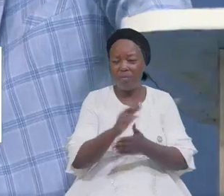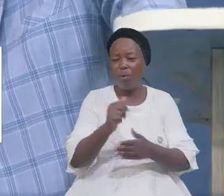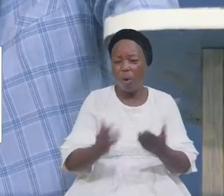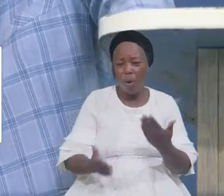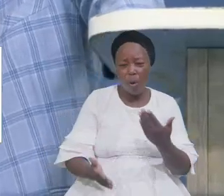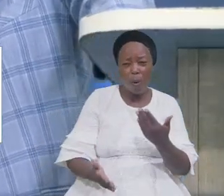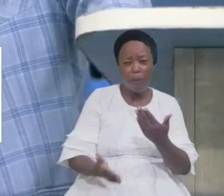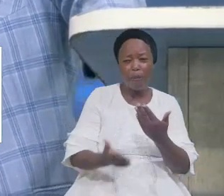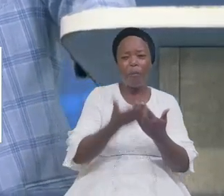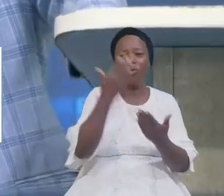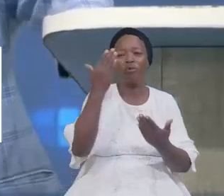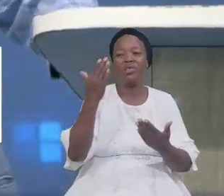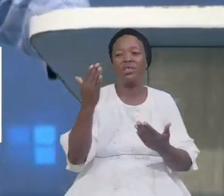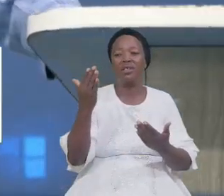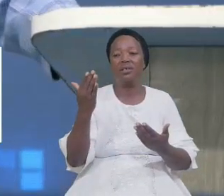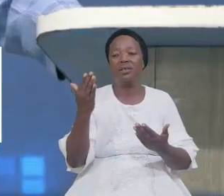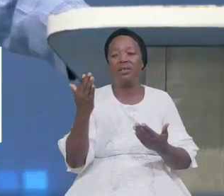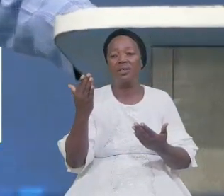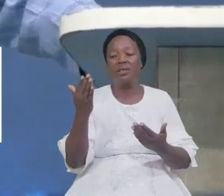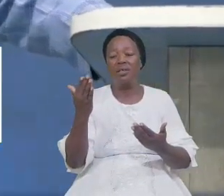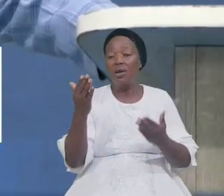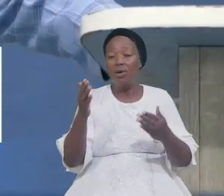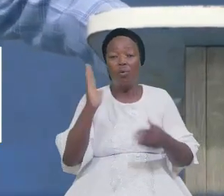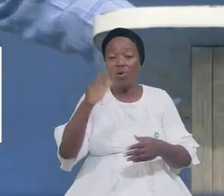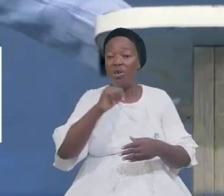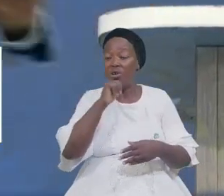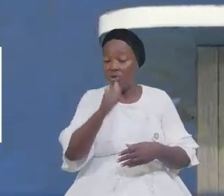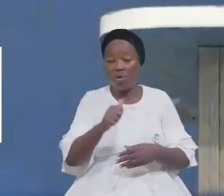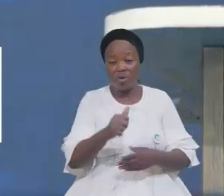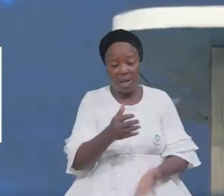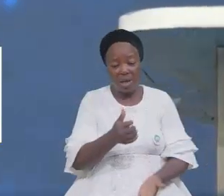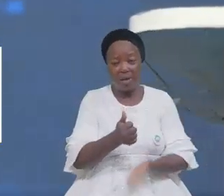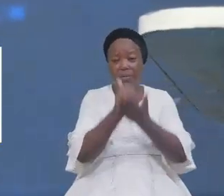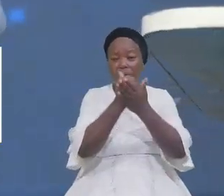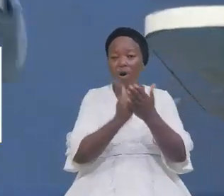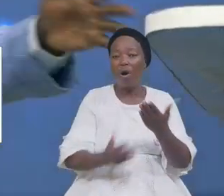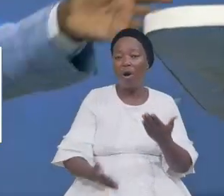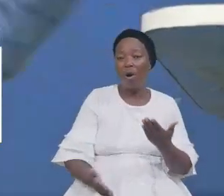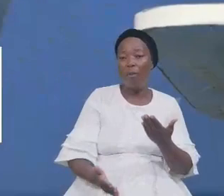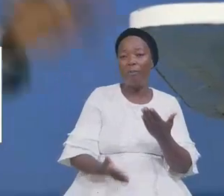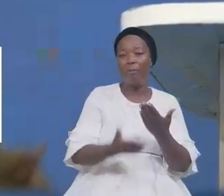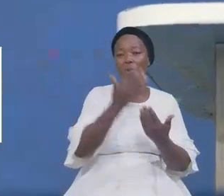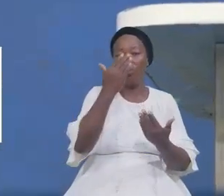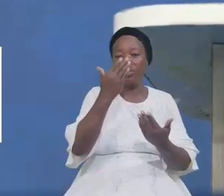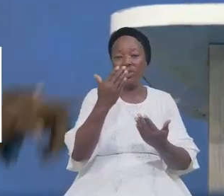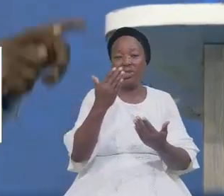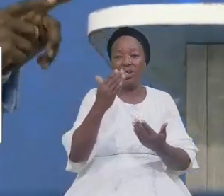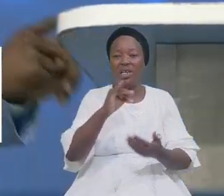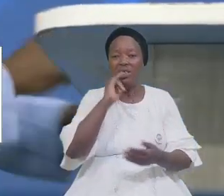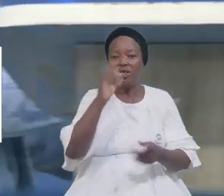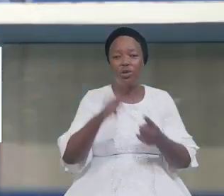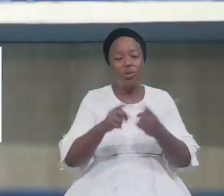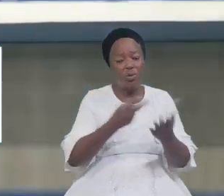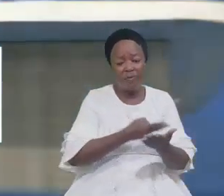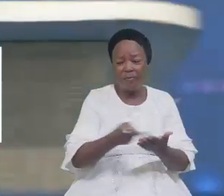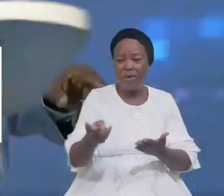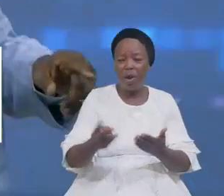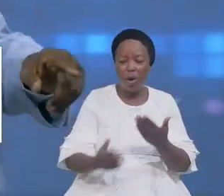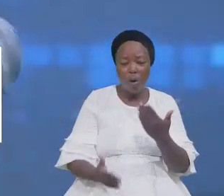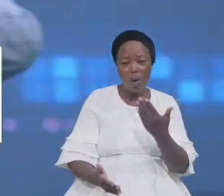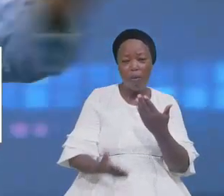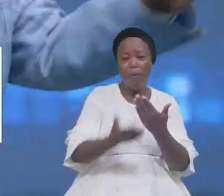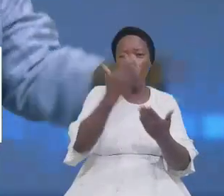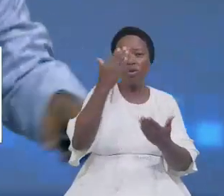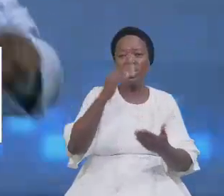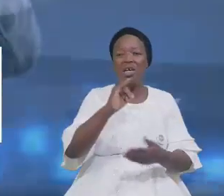Almost will not avail. Almost is to fail. Almost